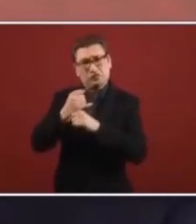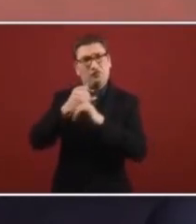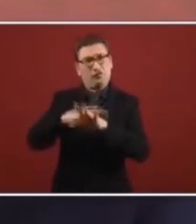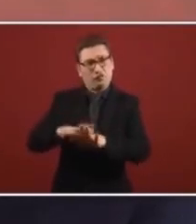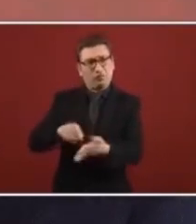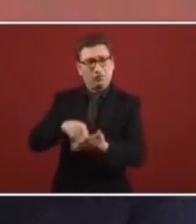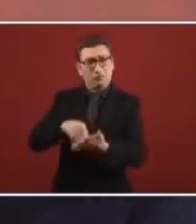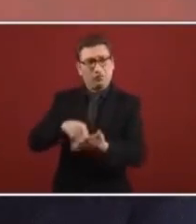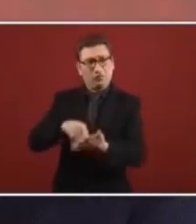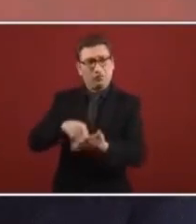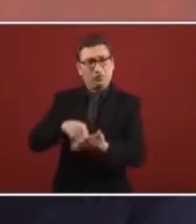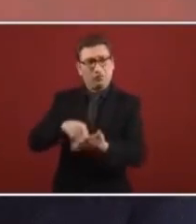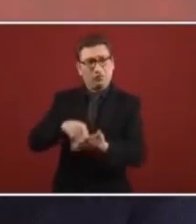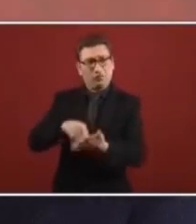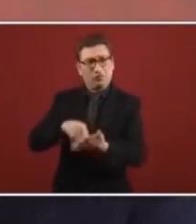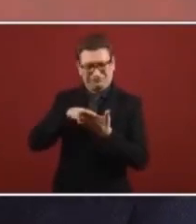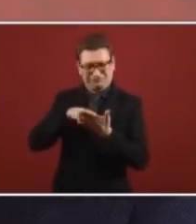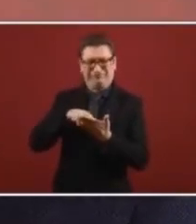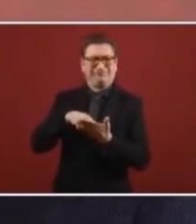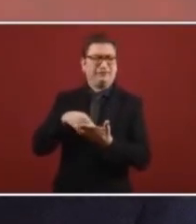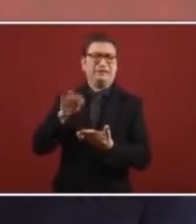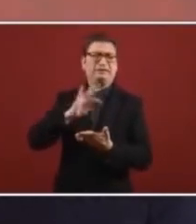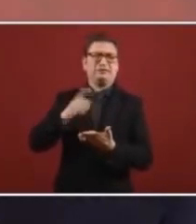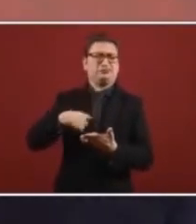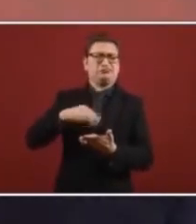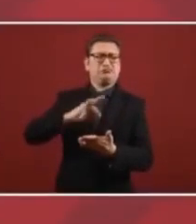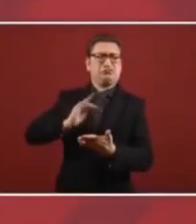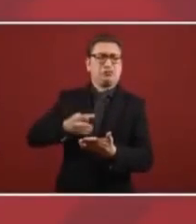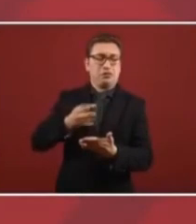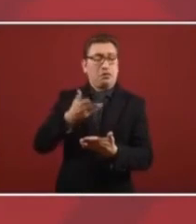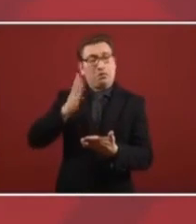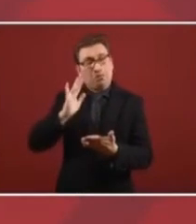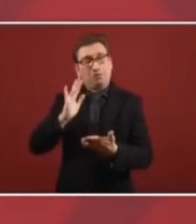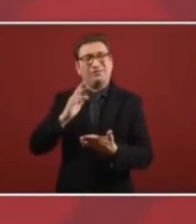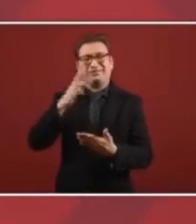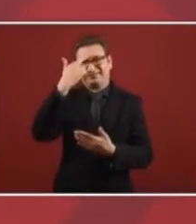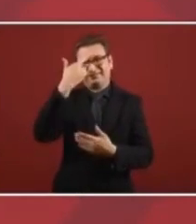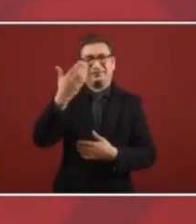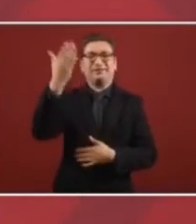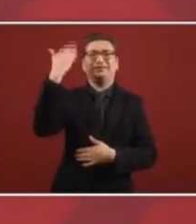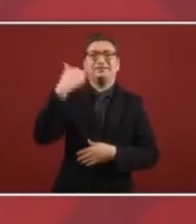sucedió as it occurred cuando